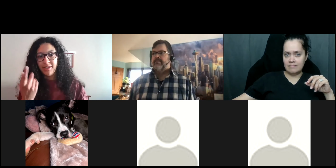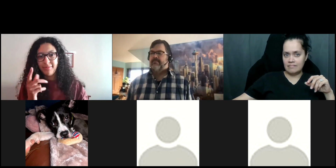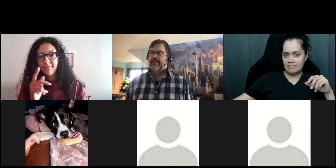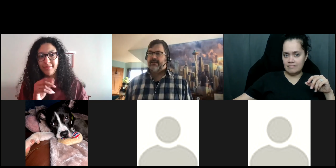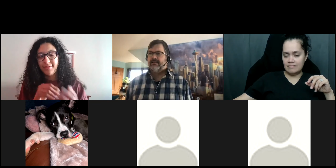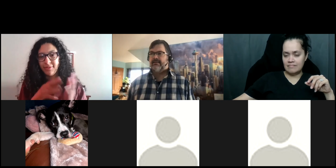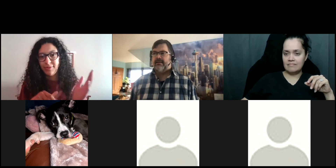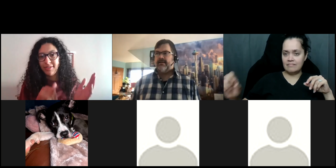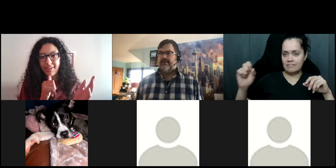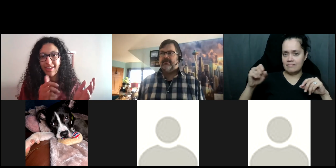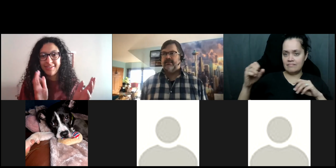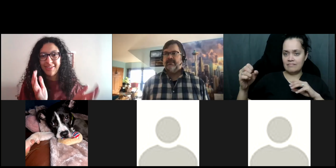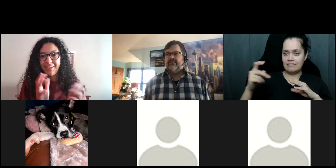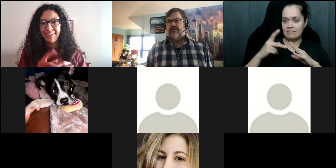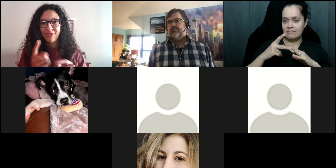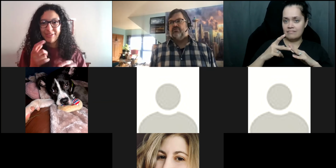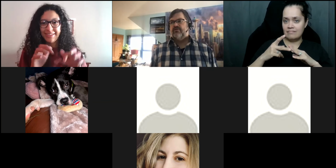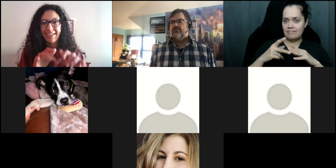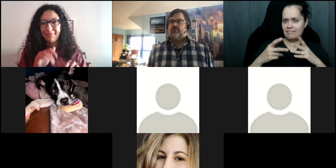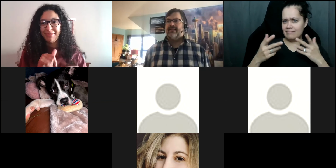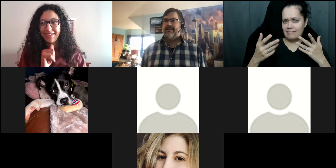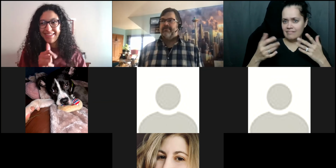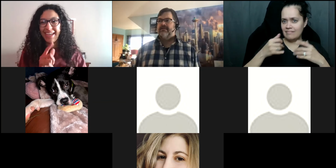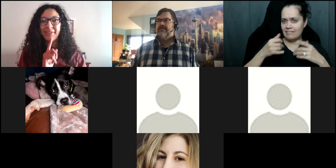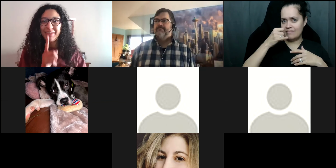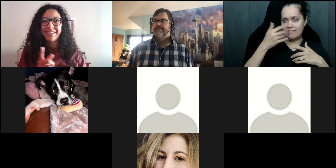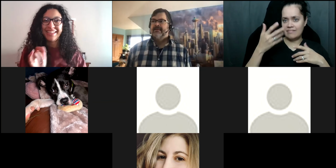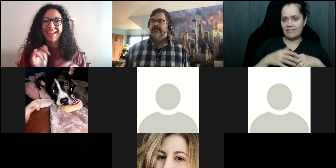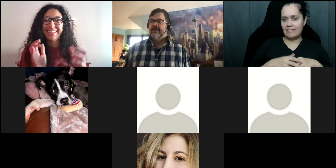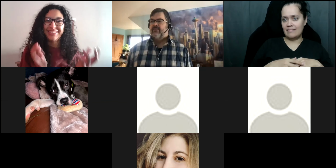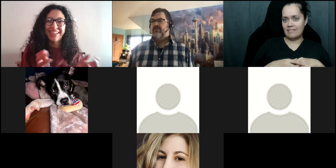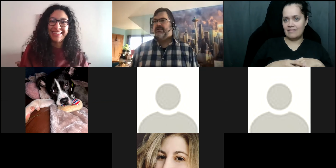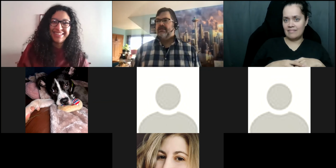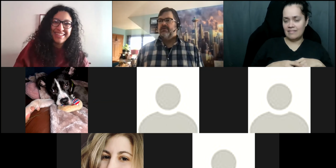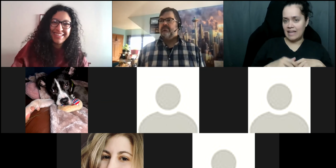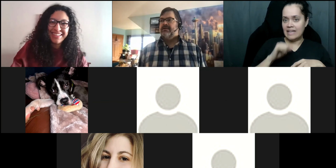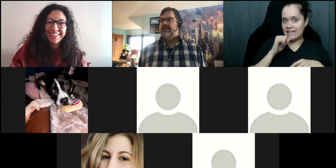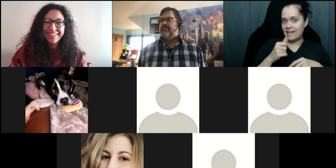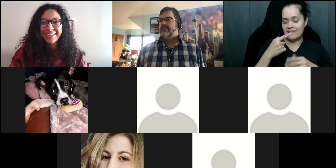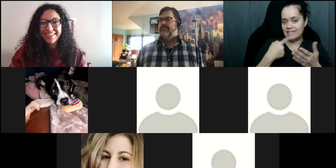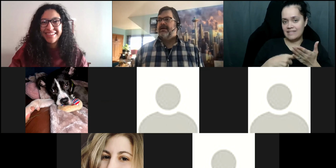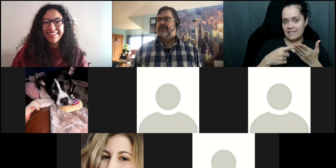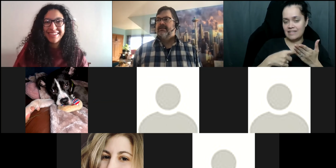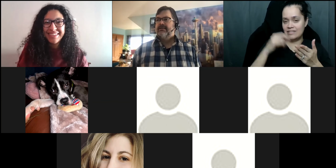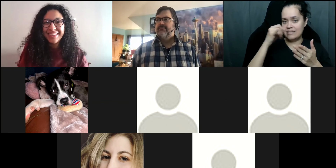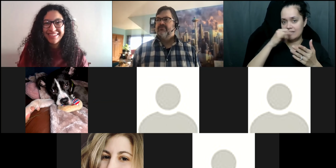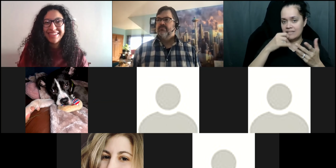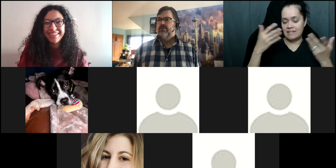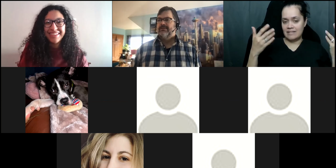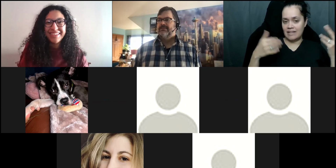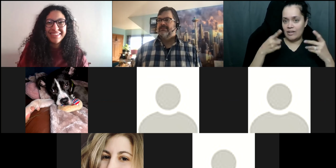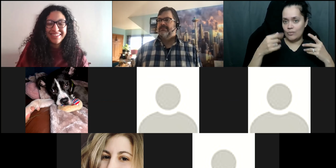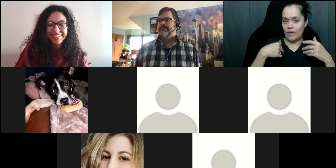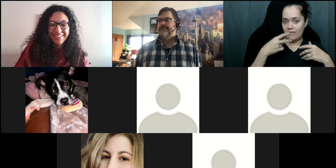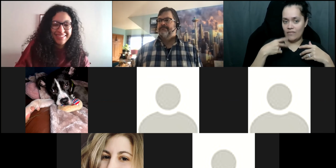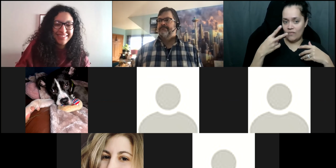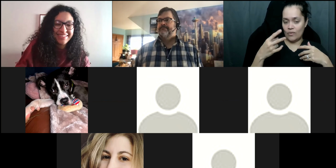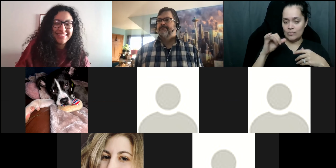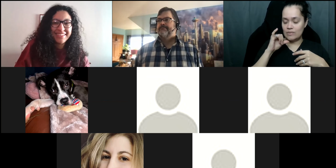Yes, come on back in. And indeed, the same procedure will happen here. Everybody will be coming back in a few